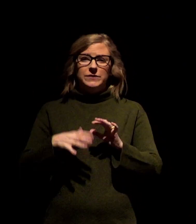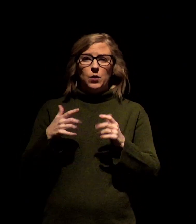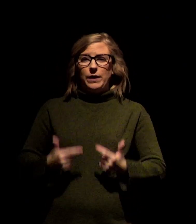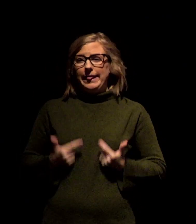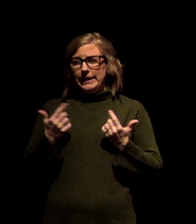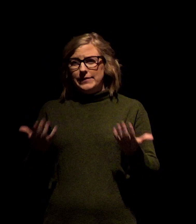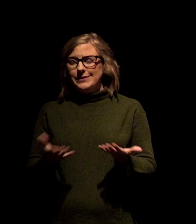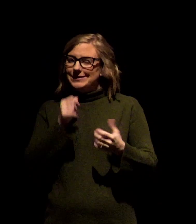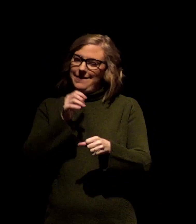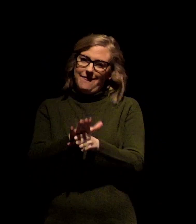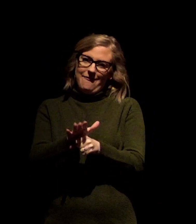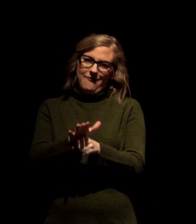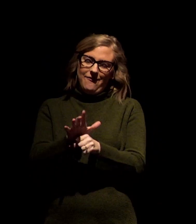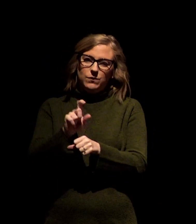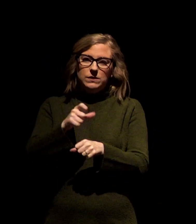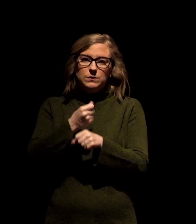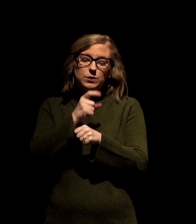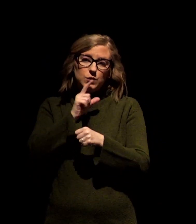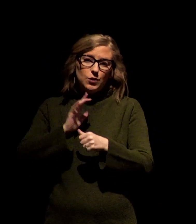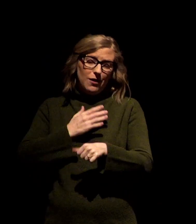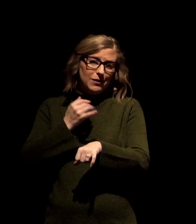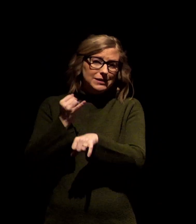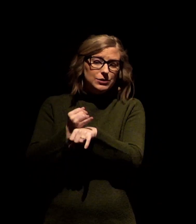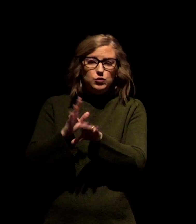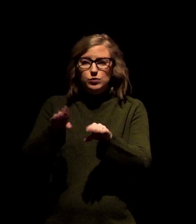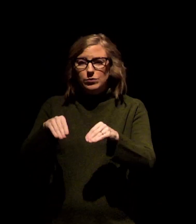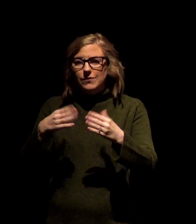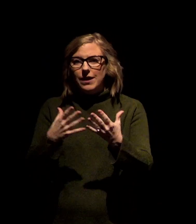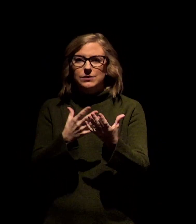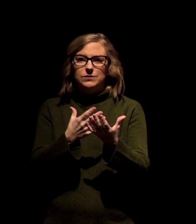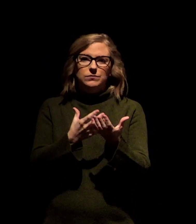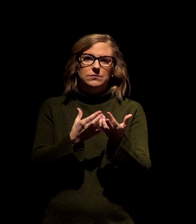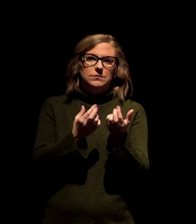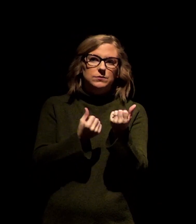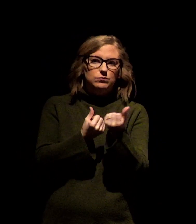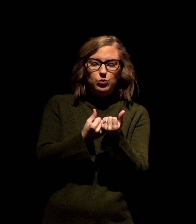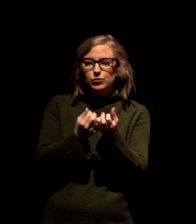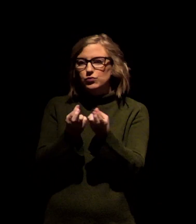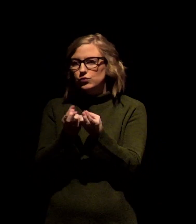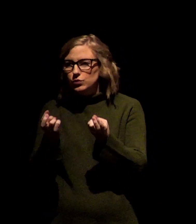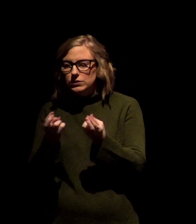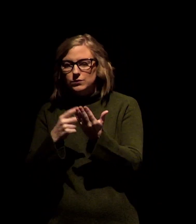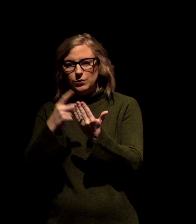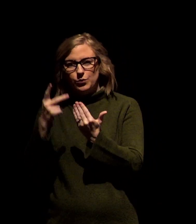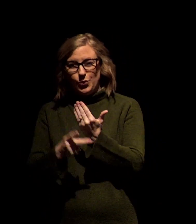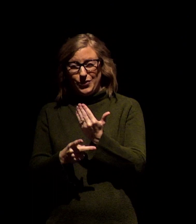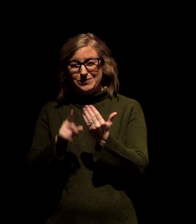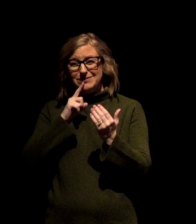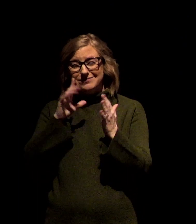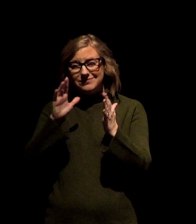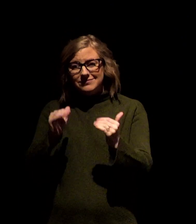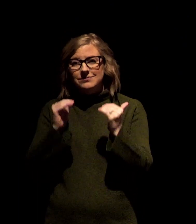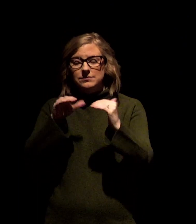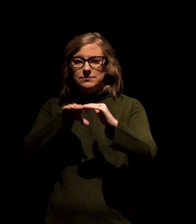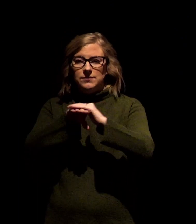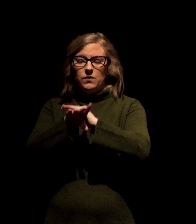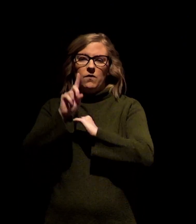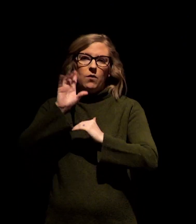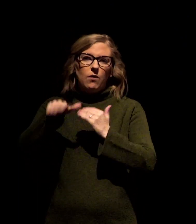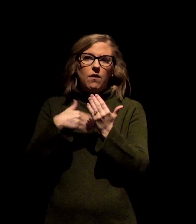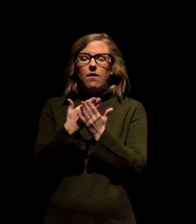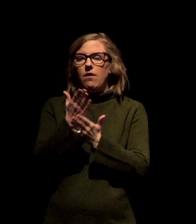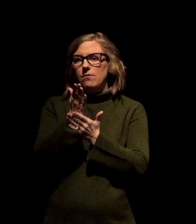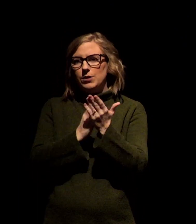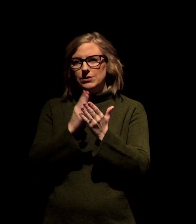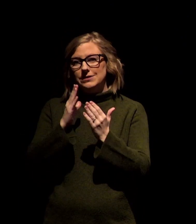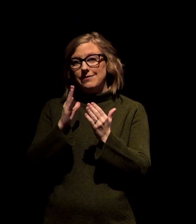that our institution provides support, resources, and programs that increase access to all aspects of higher